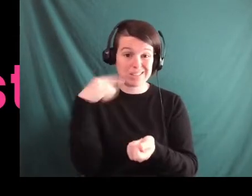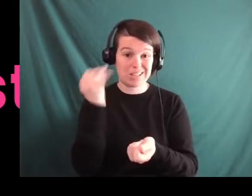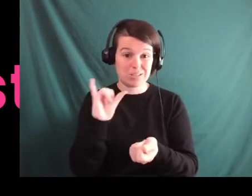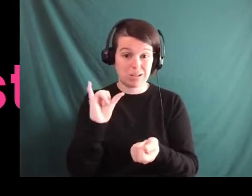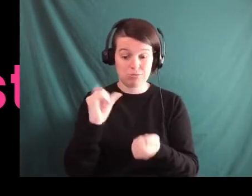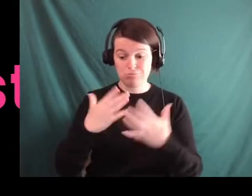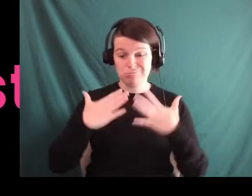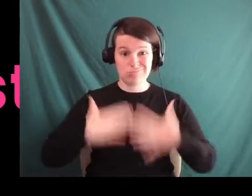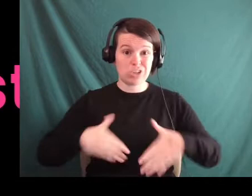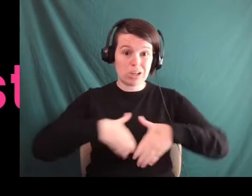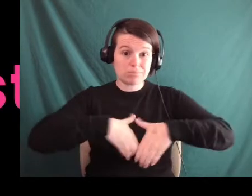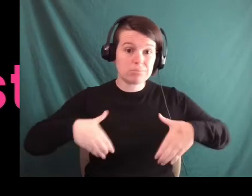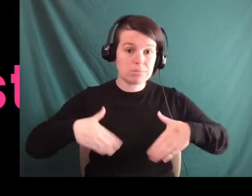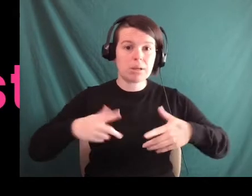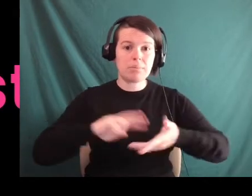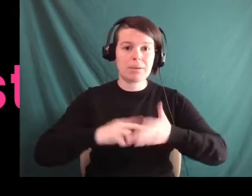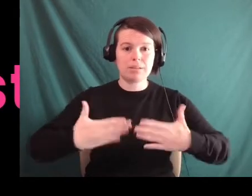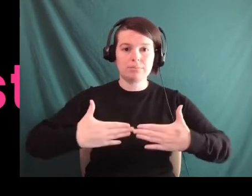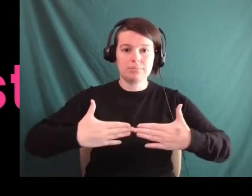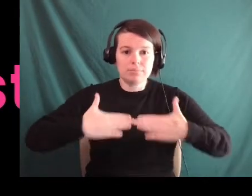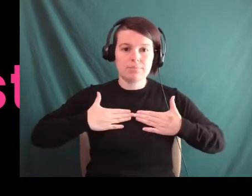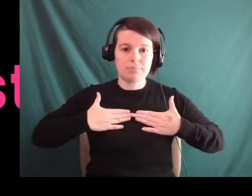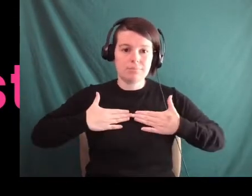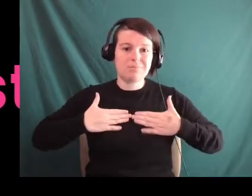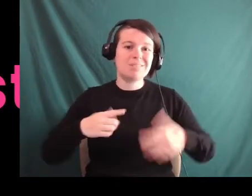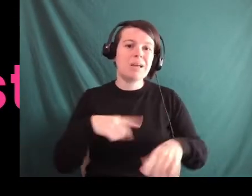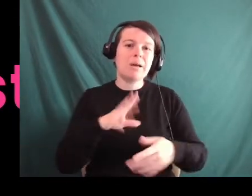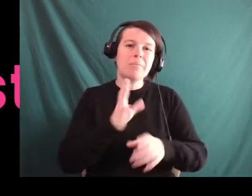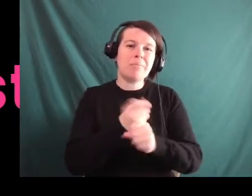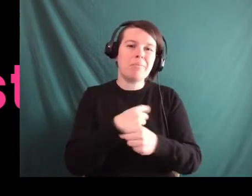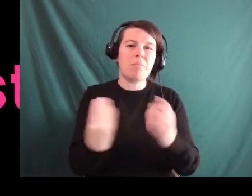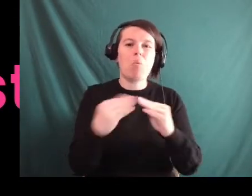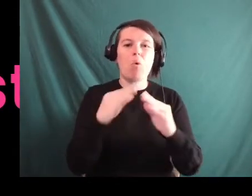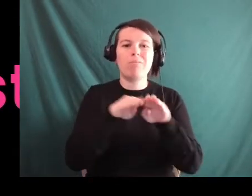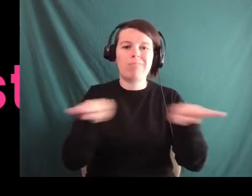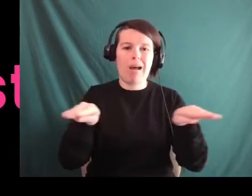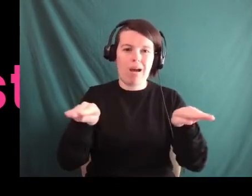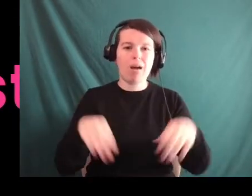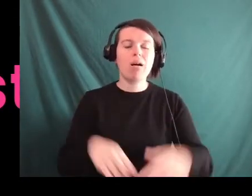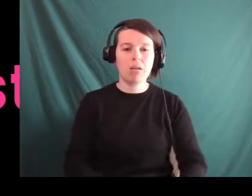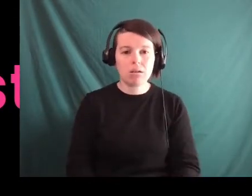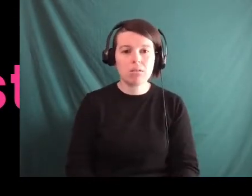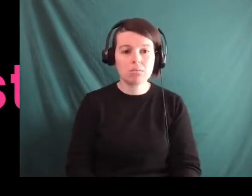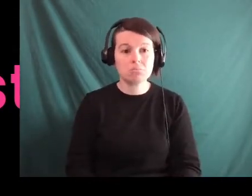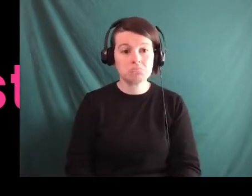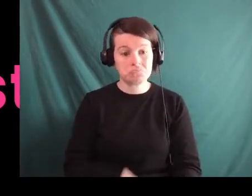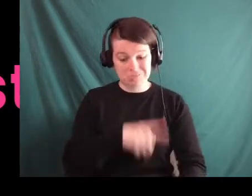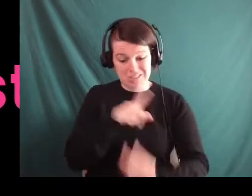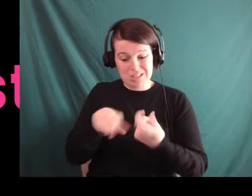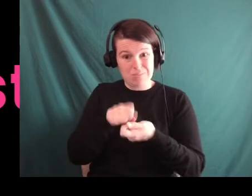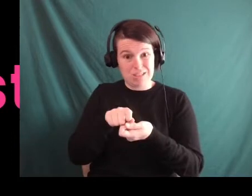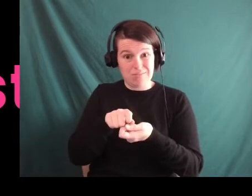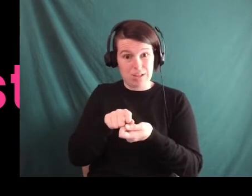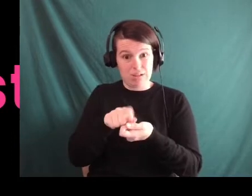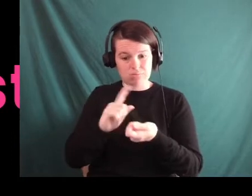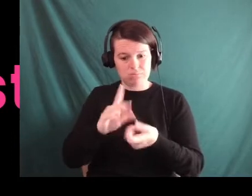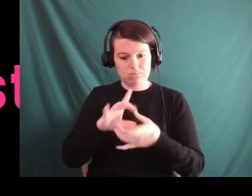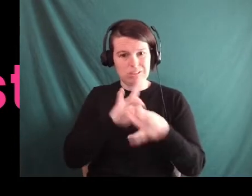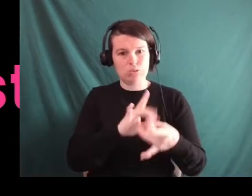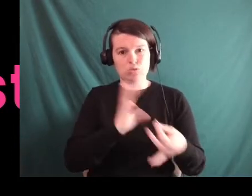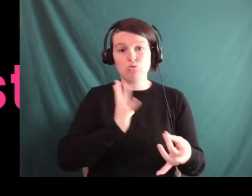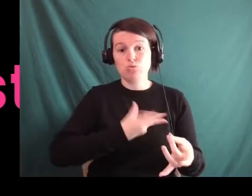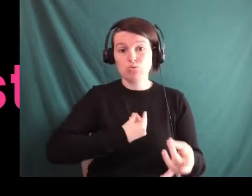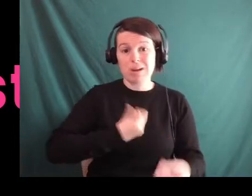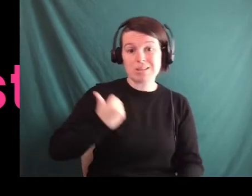Chest binding is compressing the chest to make it appear flatter. We'll be talking about binding specifically in the context of trans